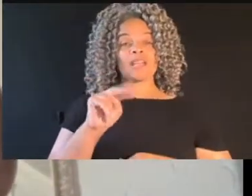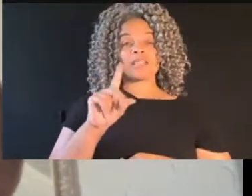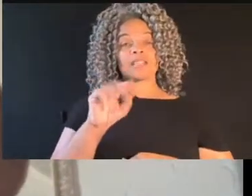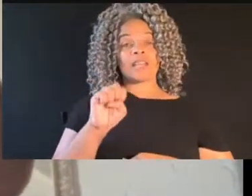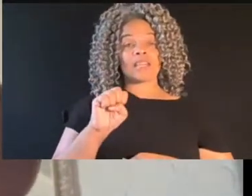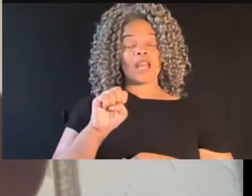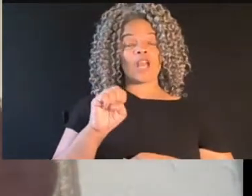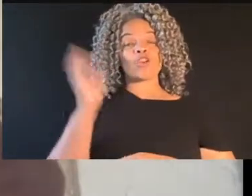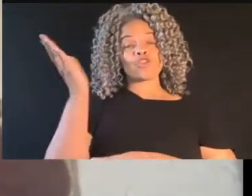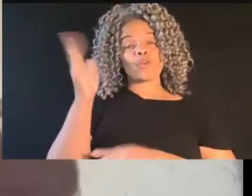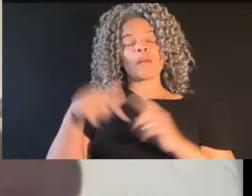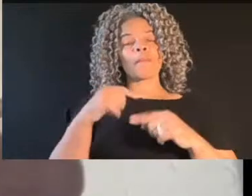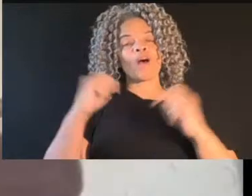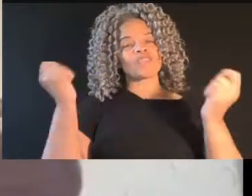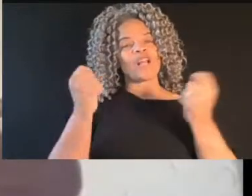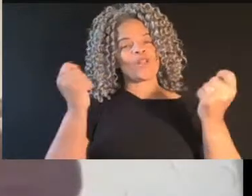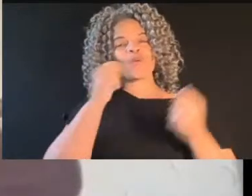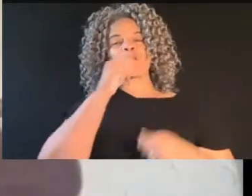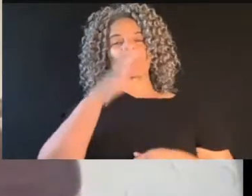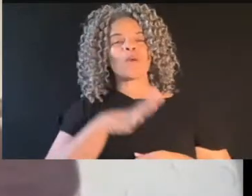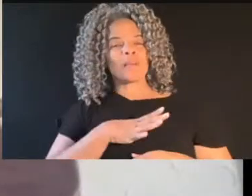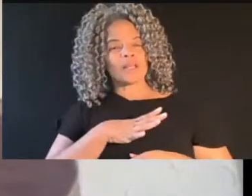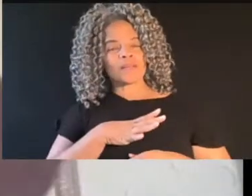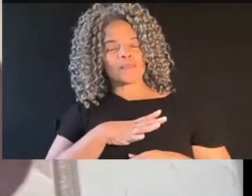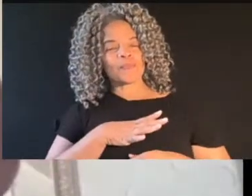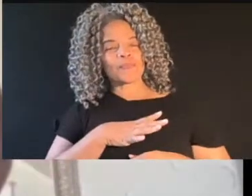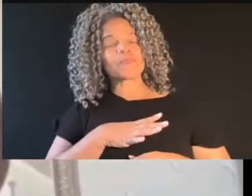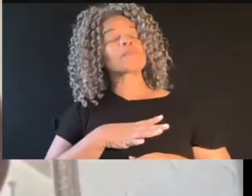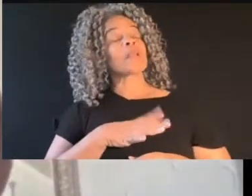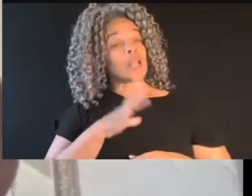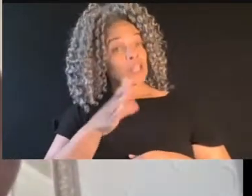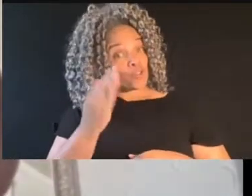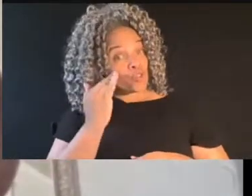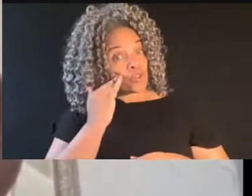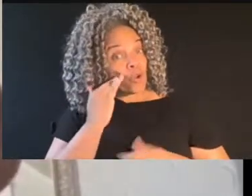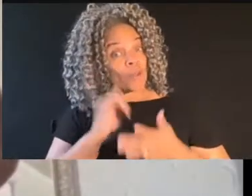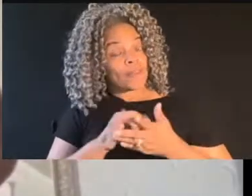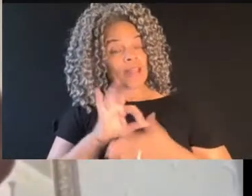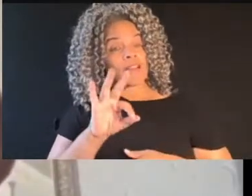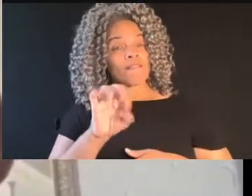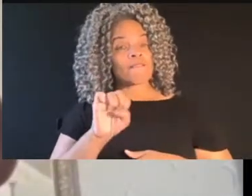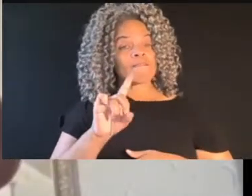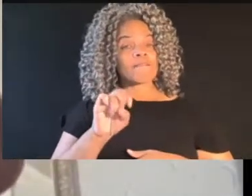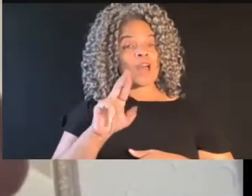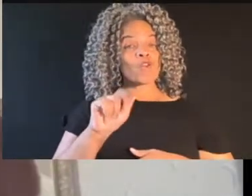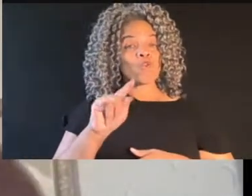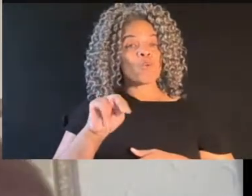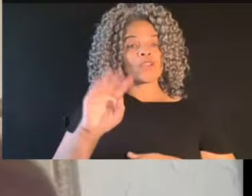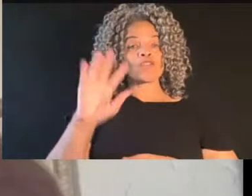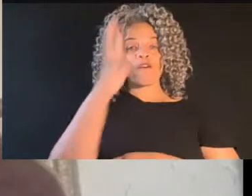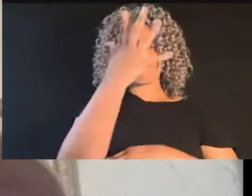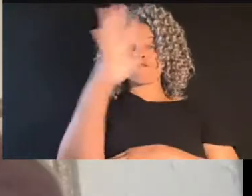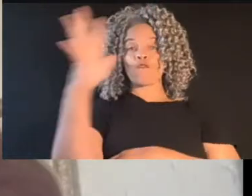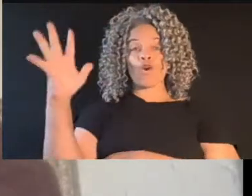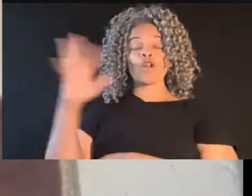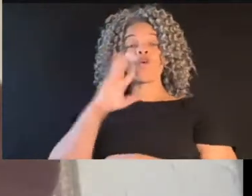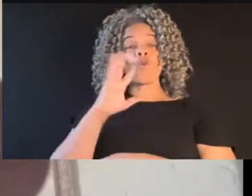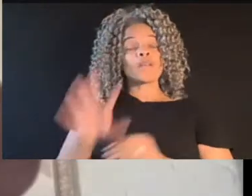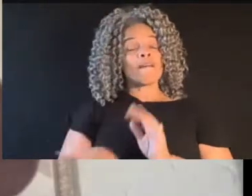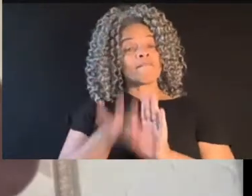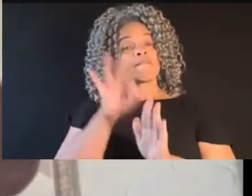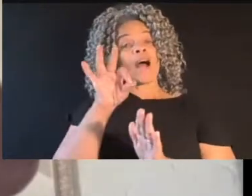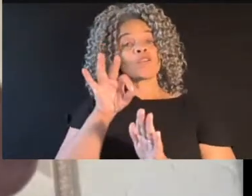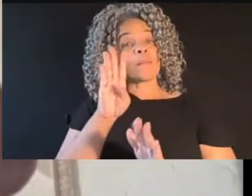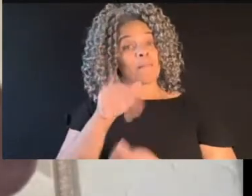about celebrating women. Did y'all know that the Federation Forest was actually founded by